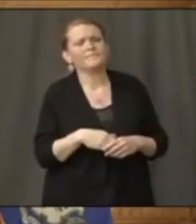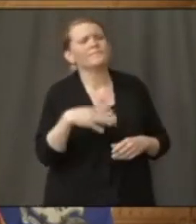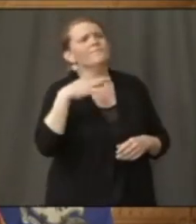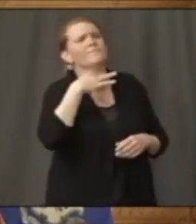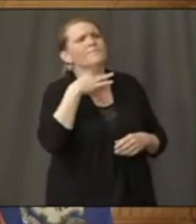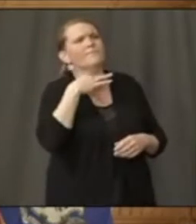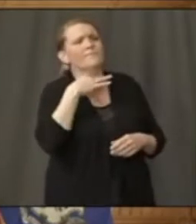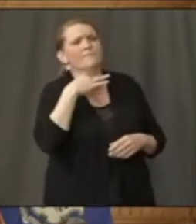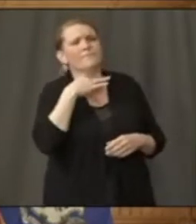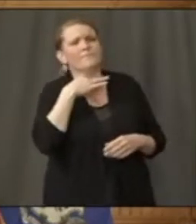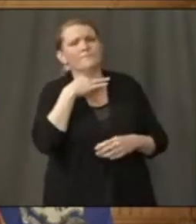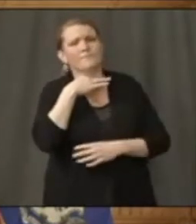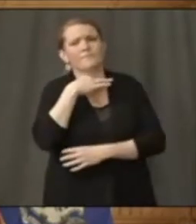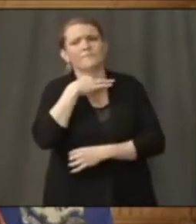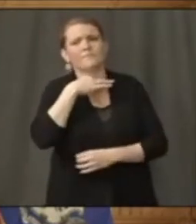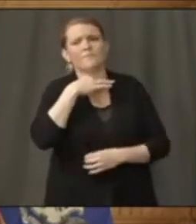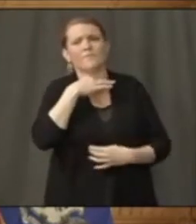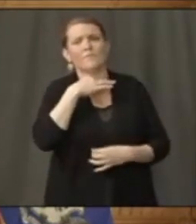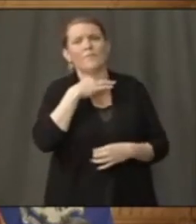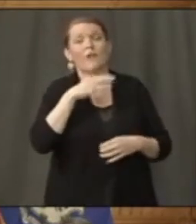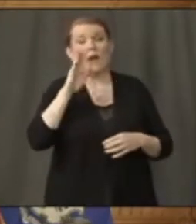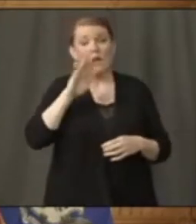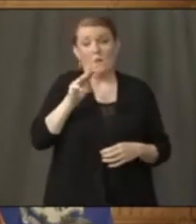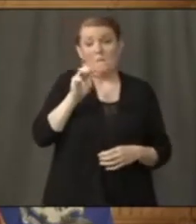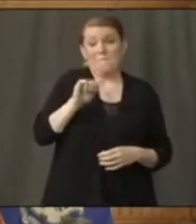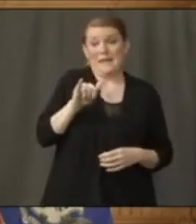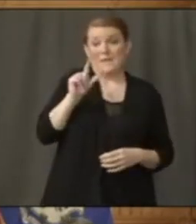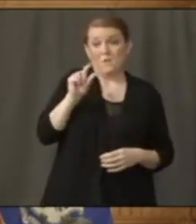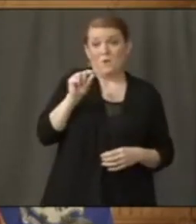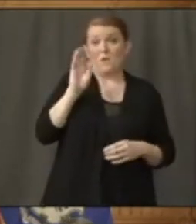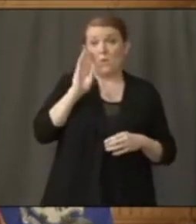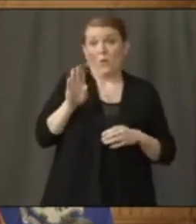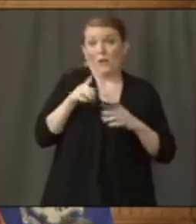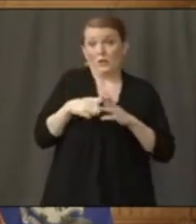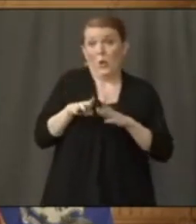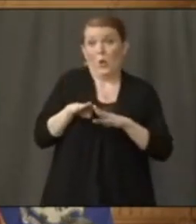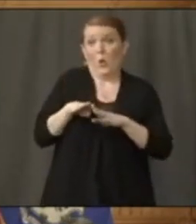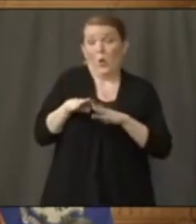the opening on May 20th? Yeah, we've been talking about